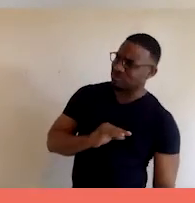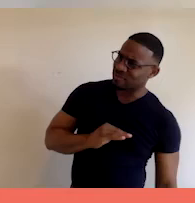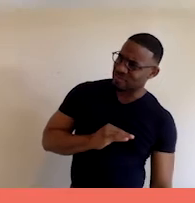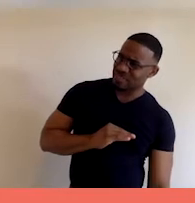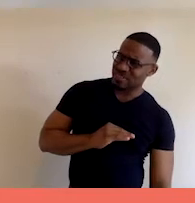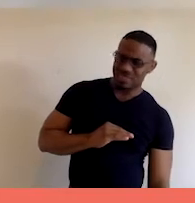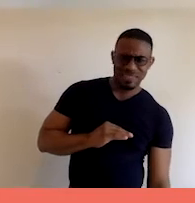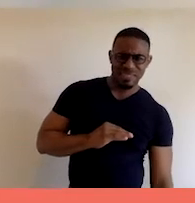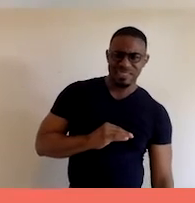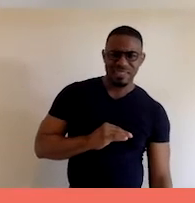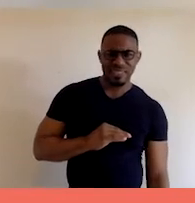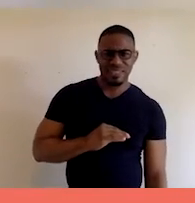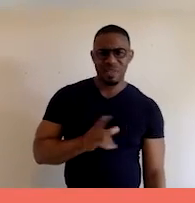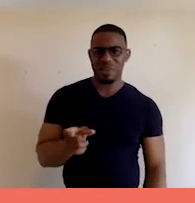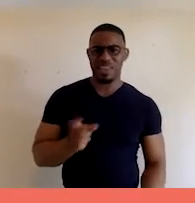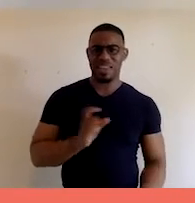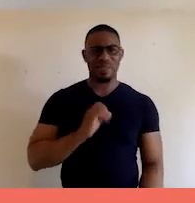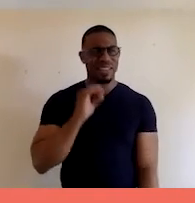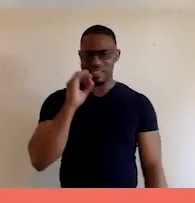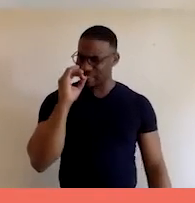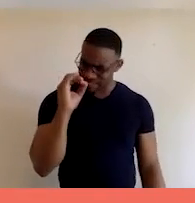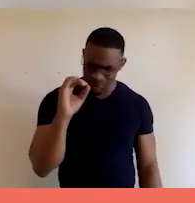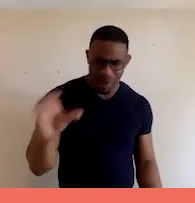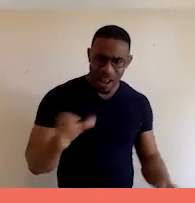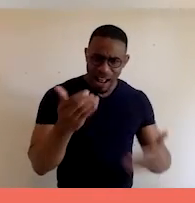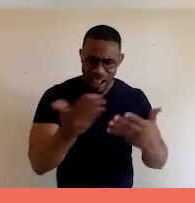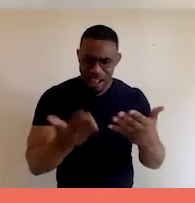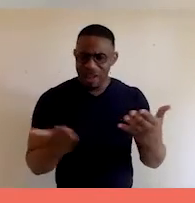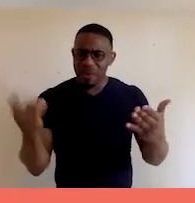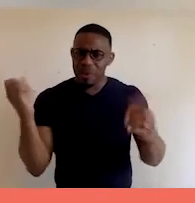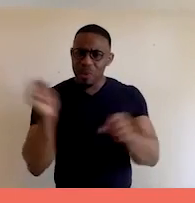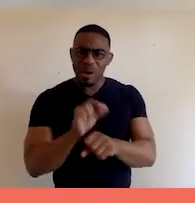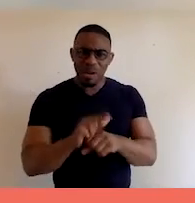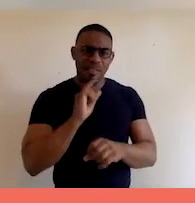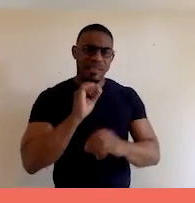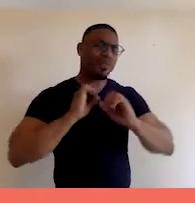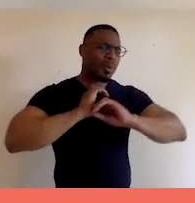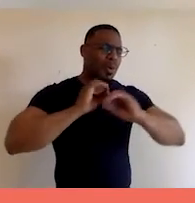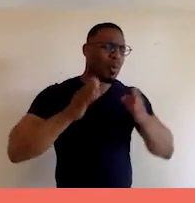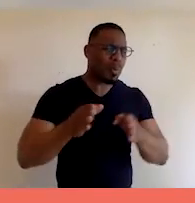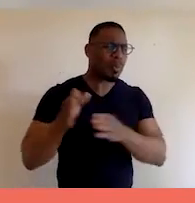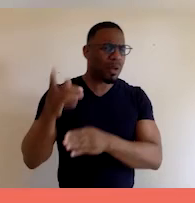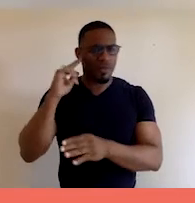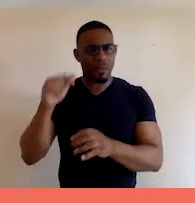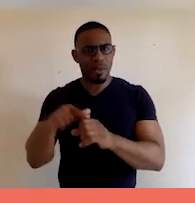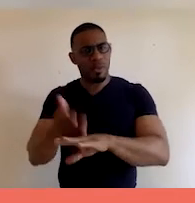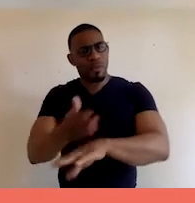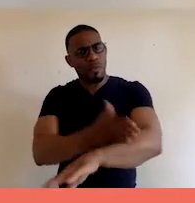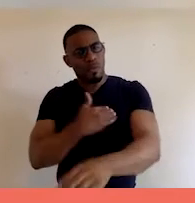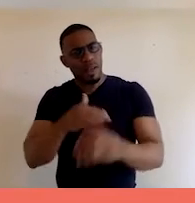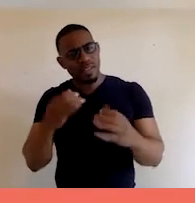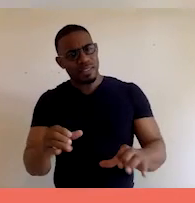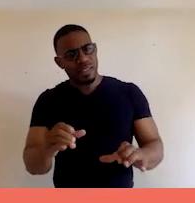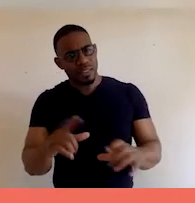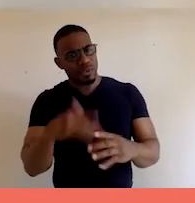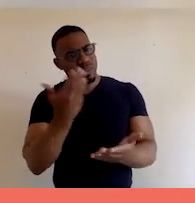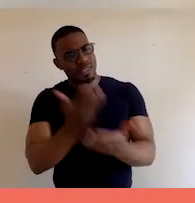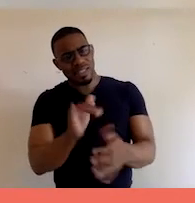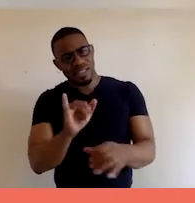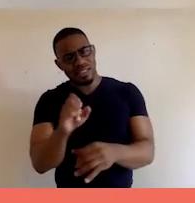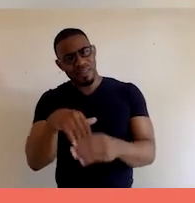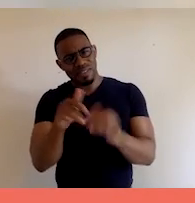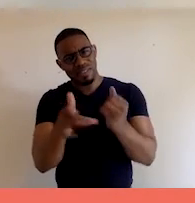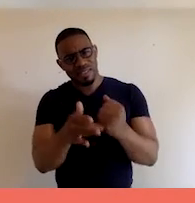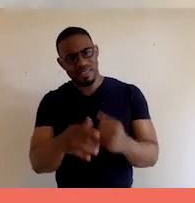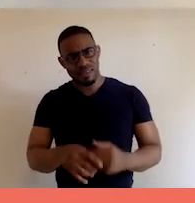and demoralized me, you've given me zero action items to work on. You've given me no ways for me to improve my chances to land a job in